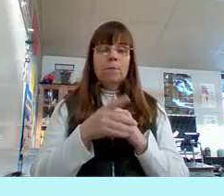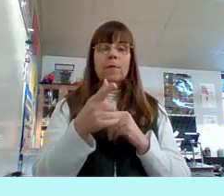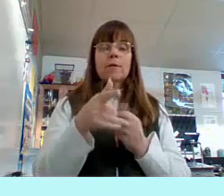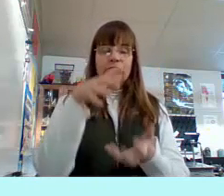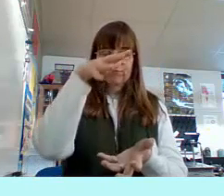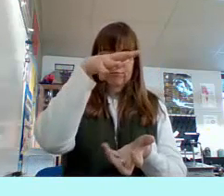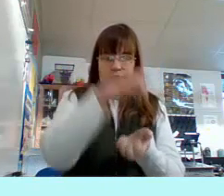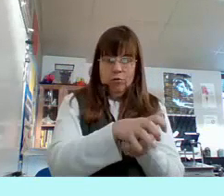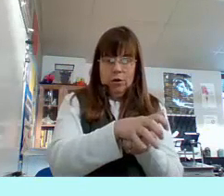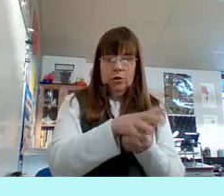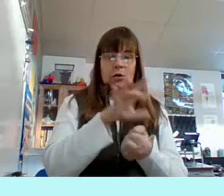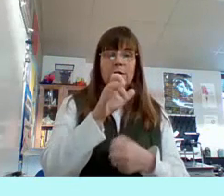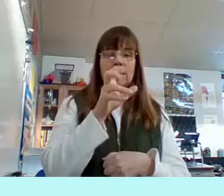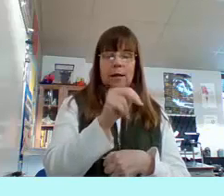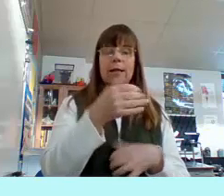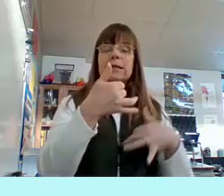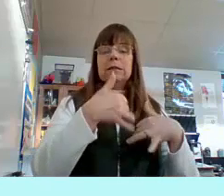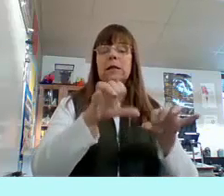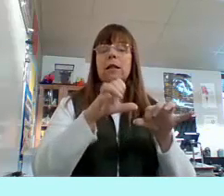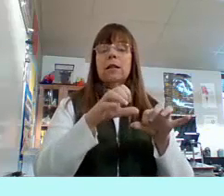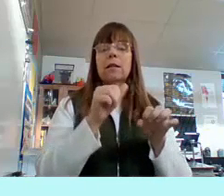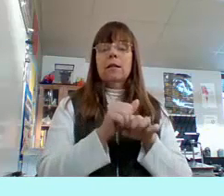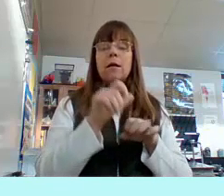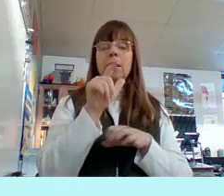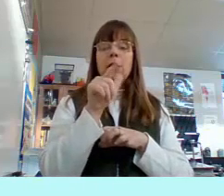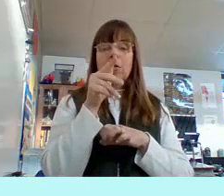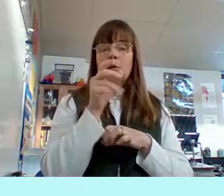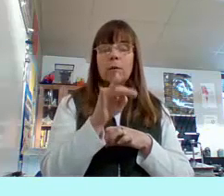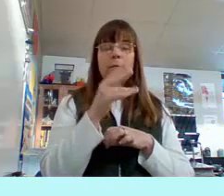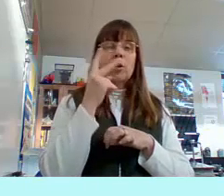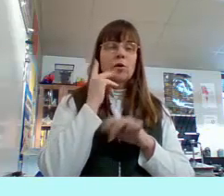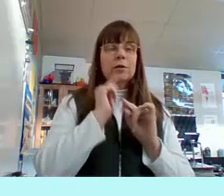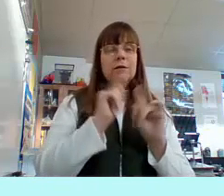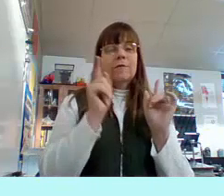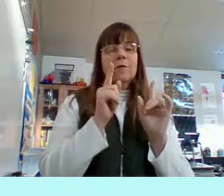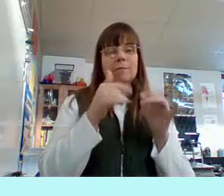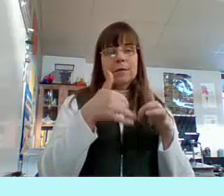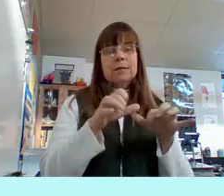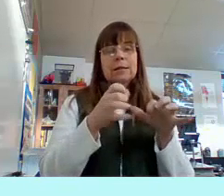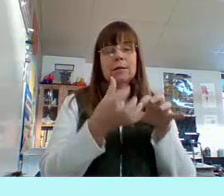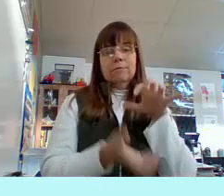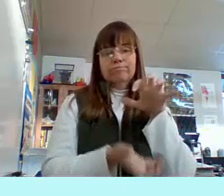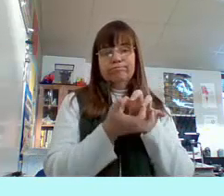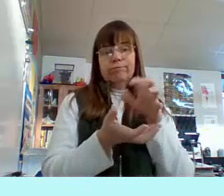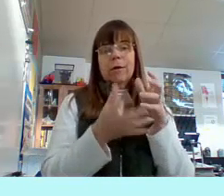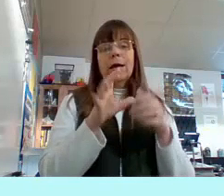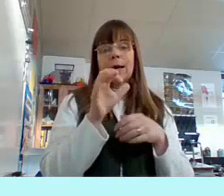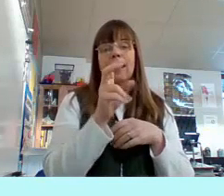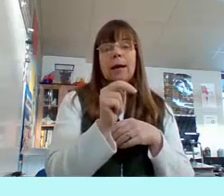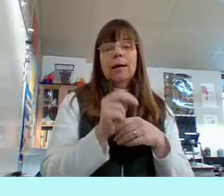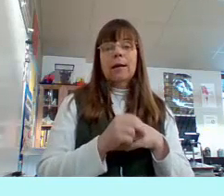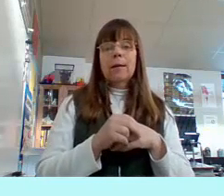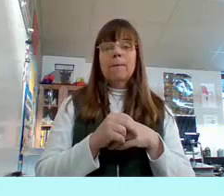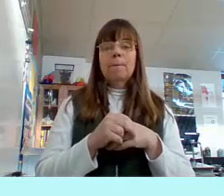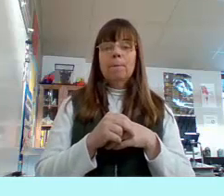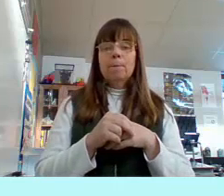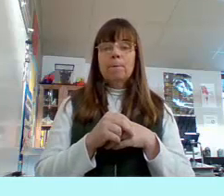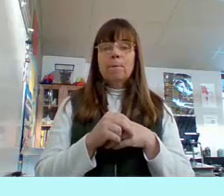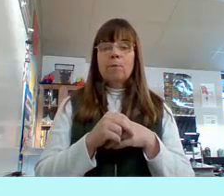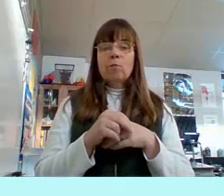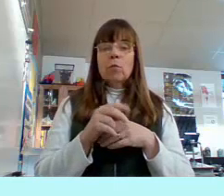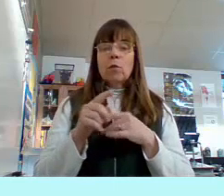would be like if you crush an aluminum can. It looks different, but it's still an aluminum can.